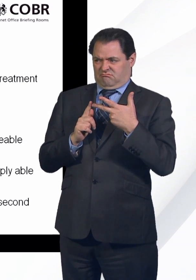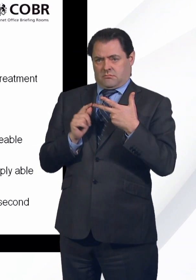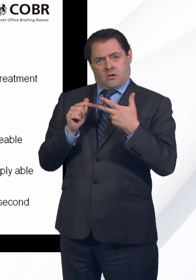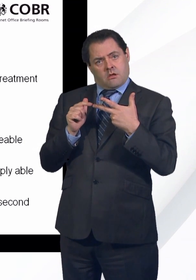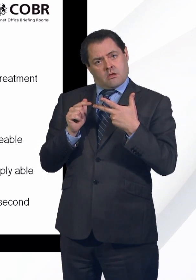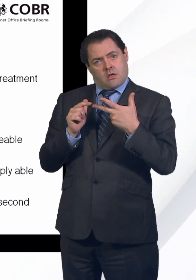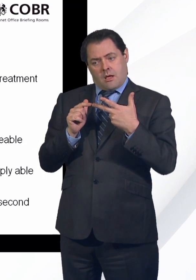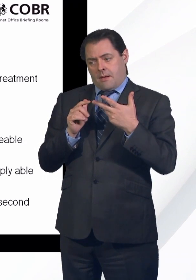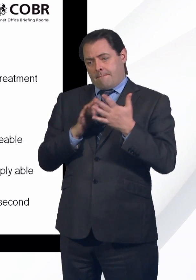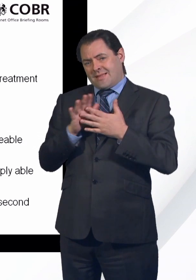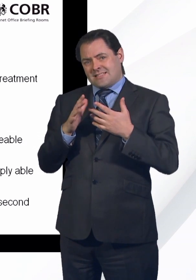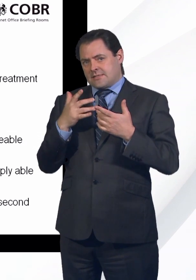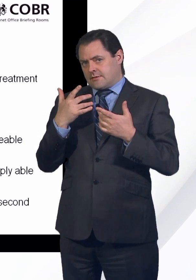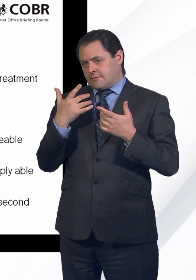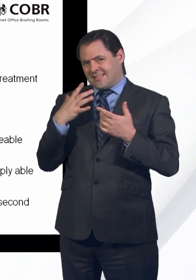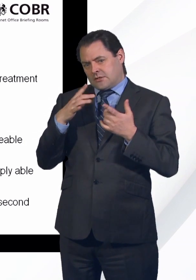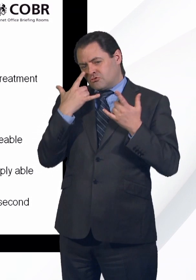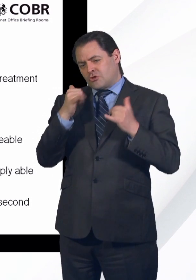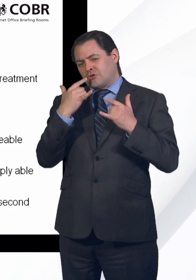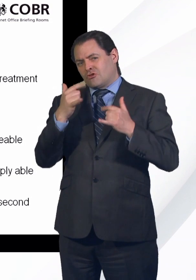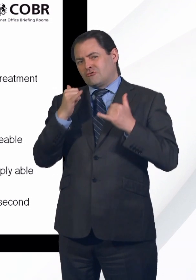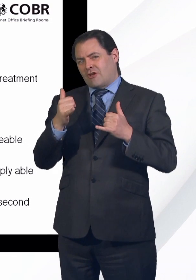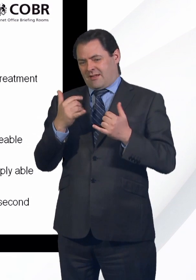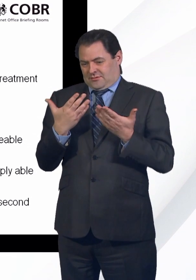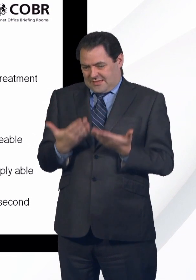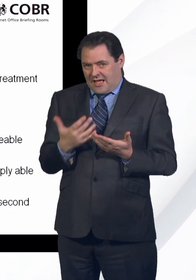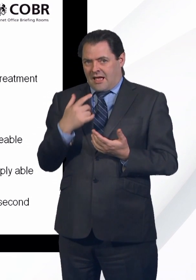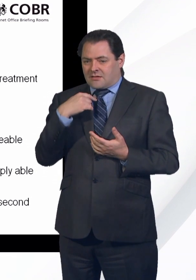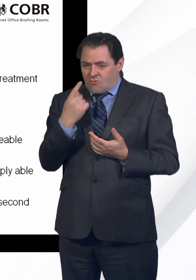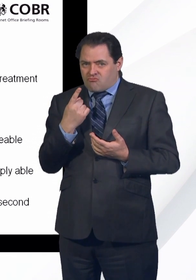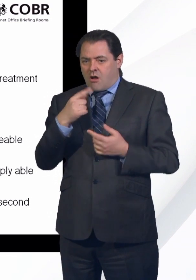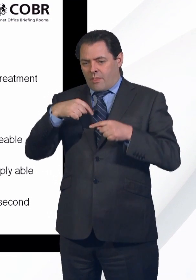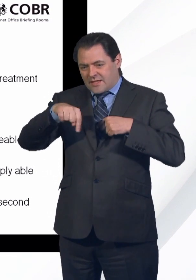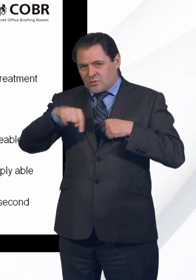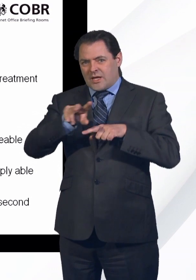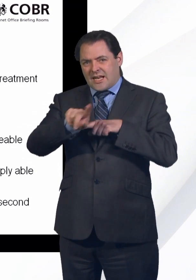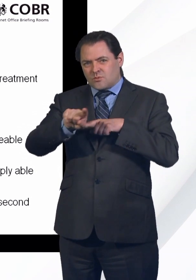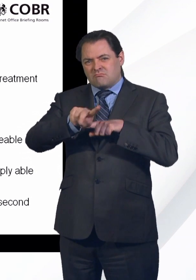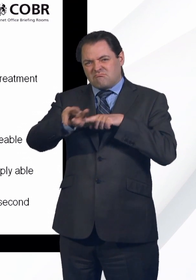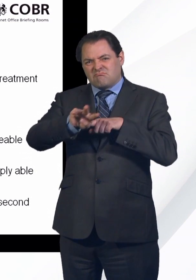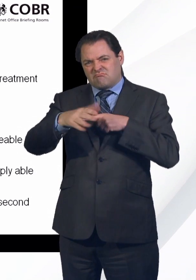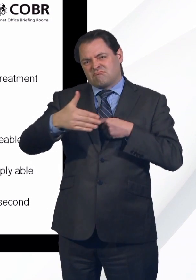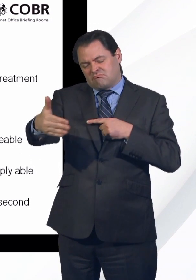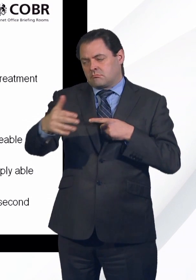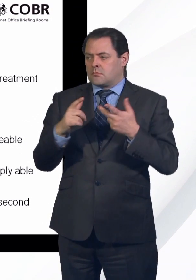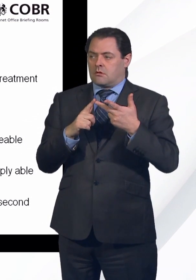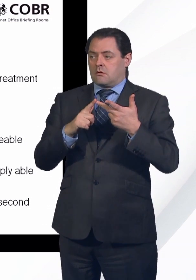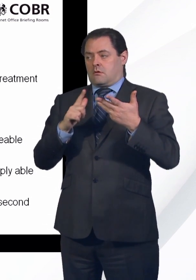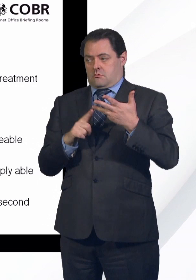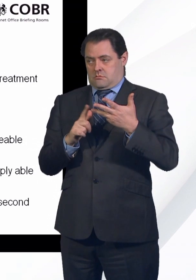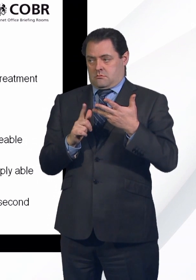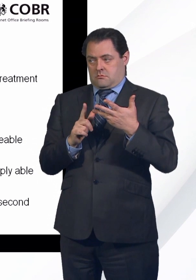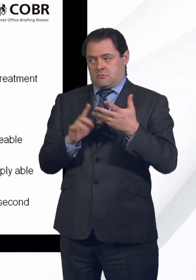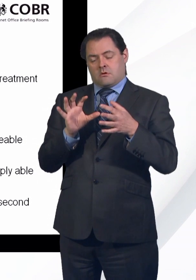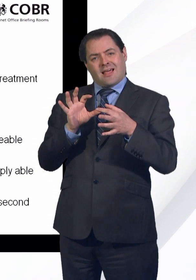need to keep a close eye on over the next few days and weeks. The fourth one is around